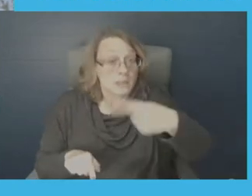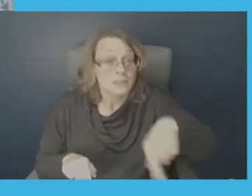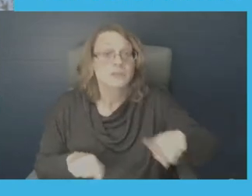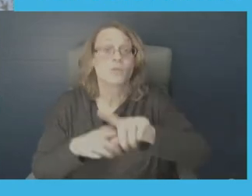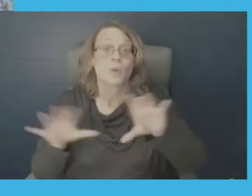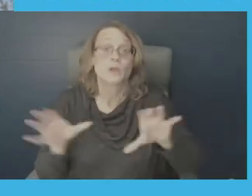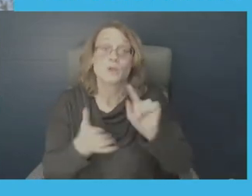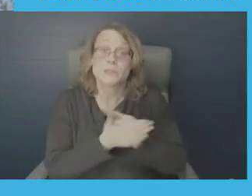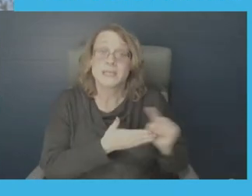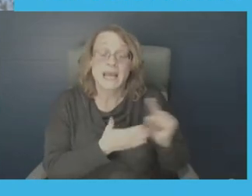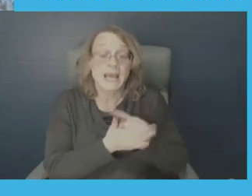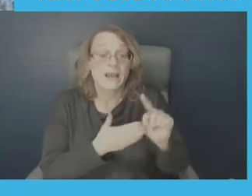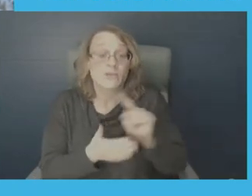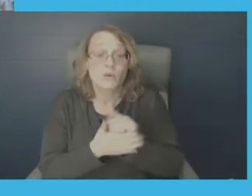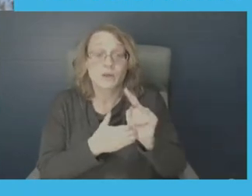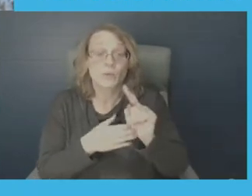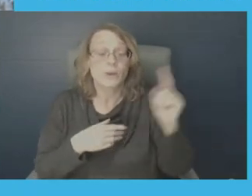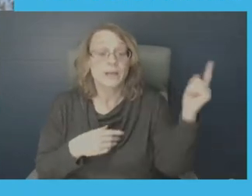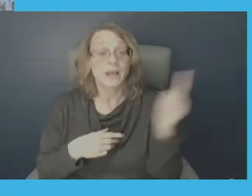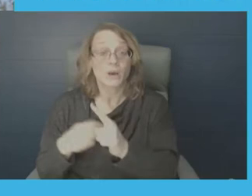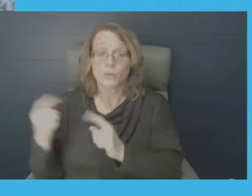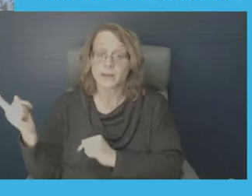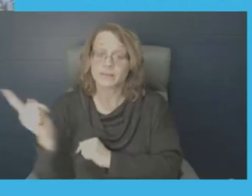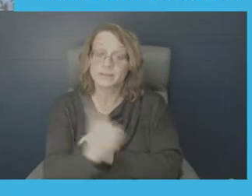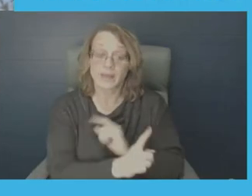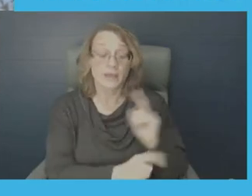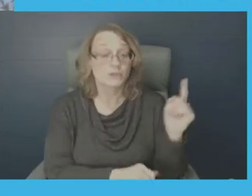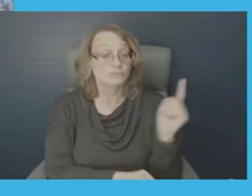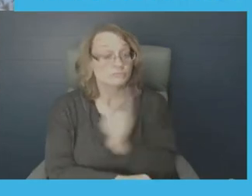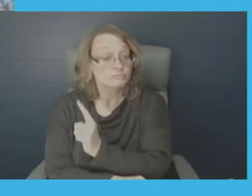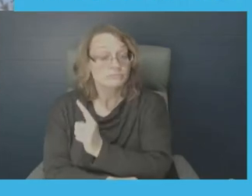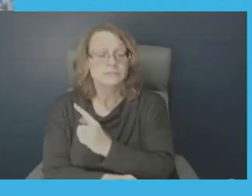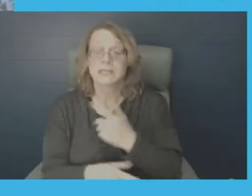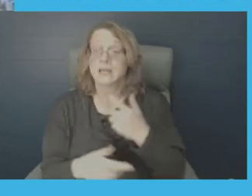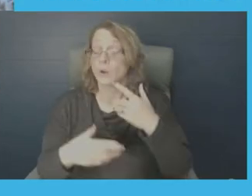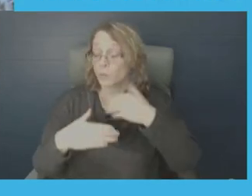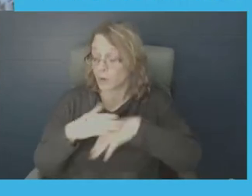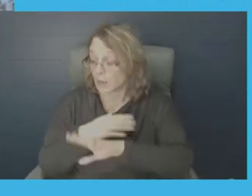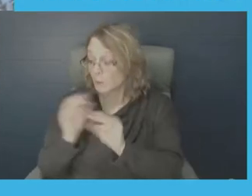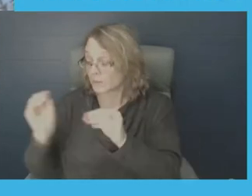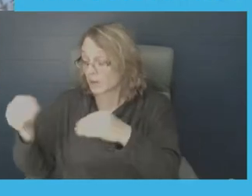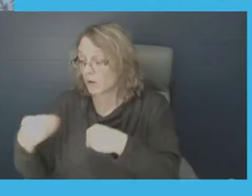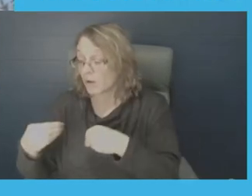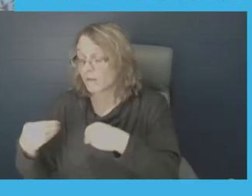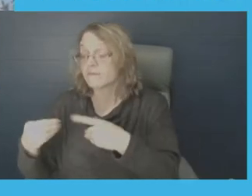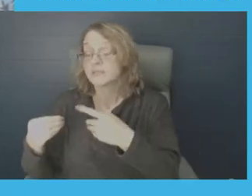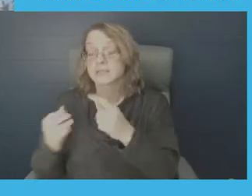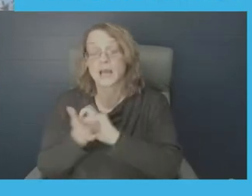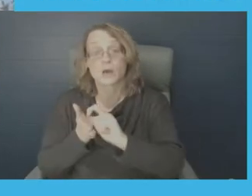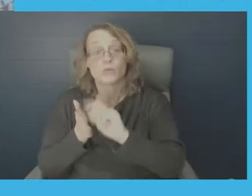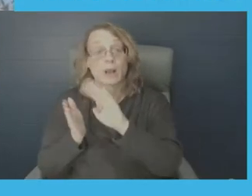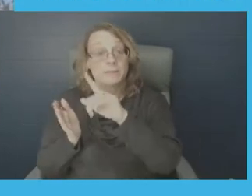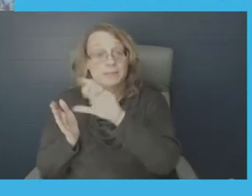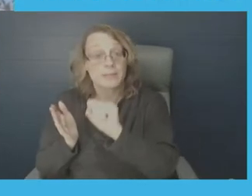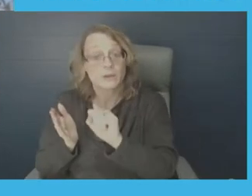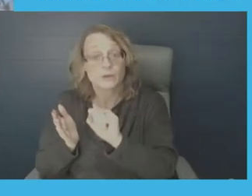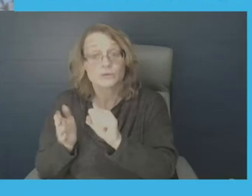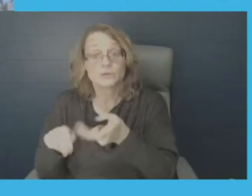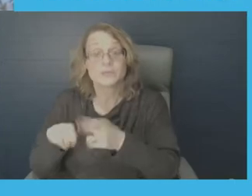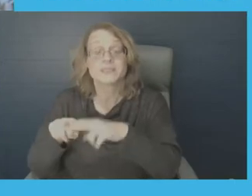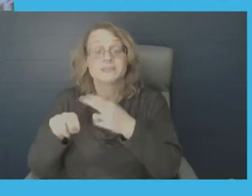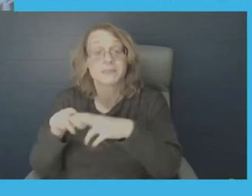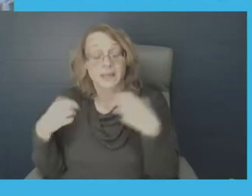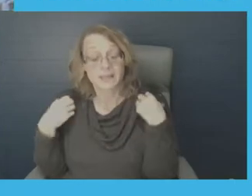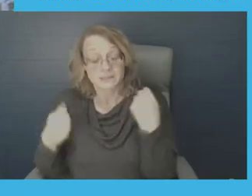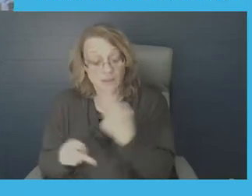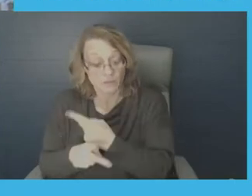in the rotunda, but because of what you did, every single week I passed through that rotunda on my way to my office where I write bills